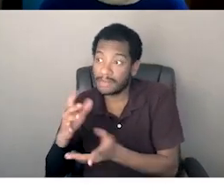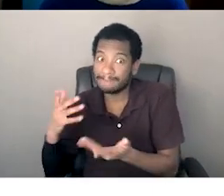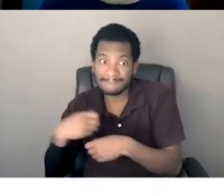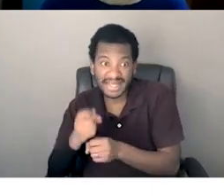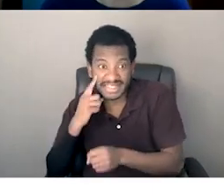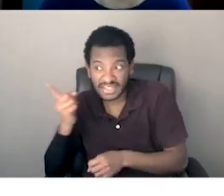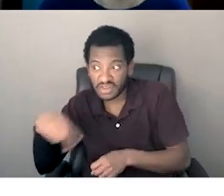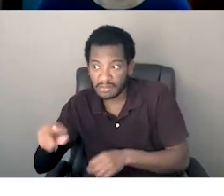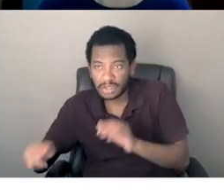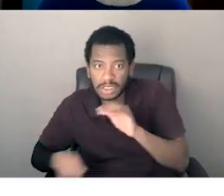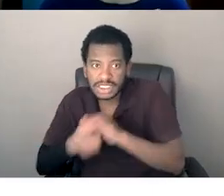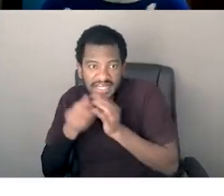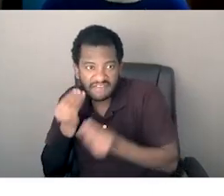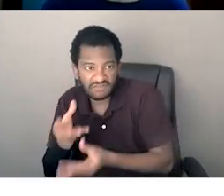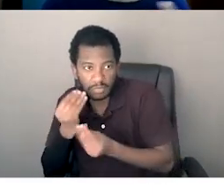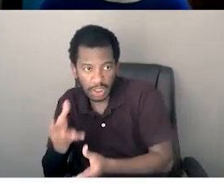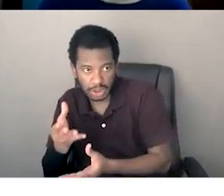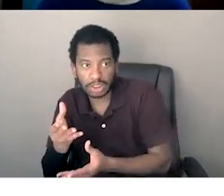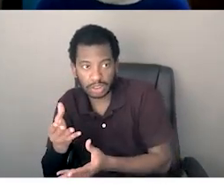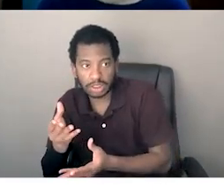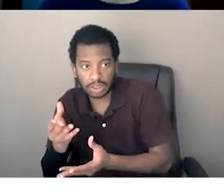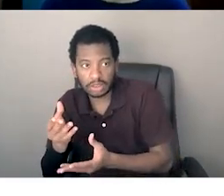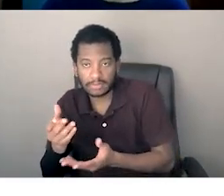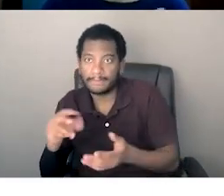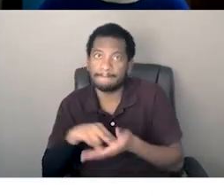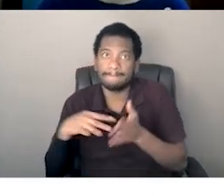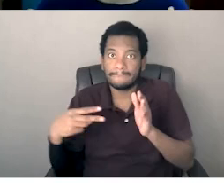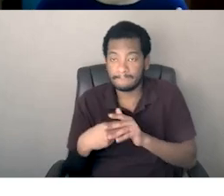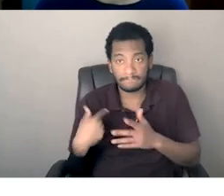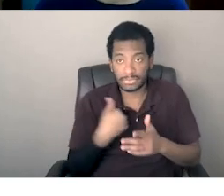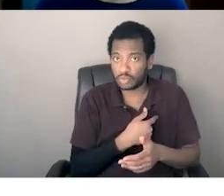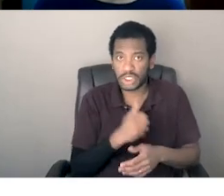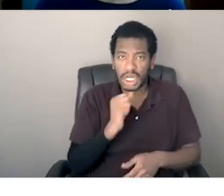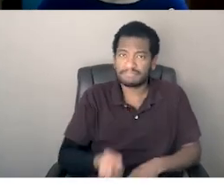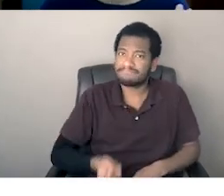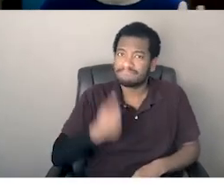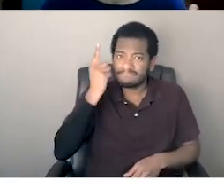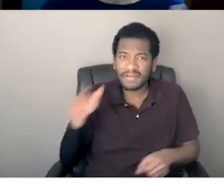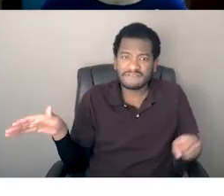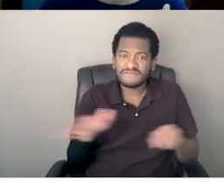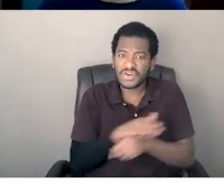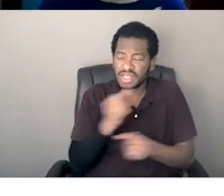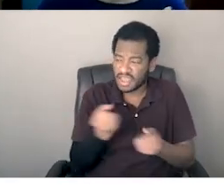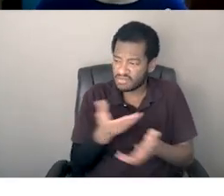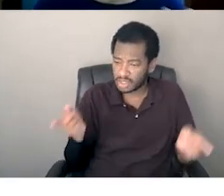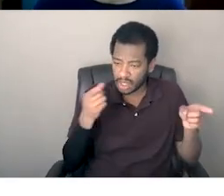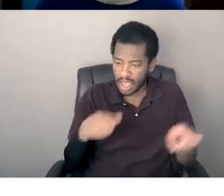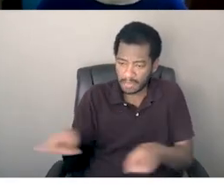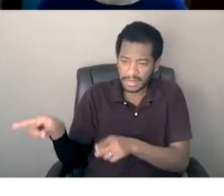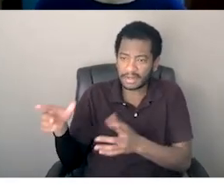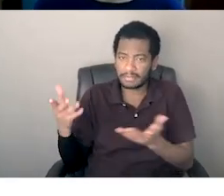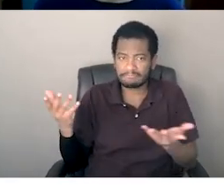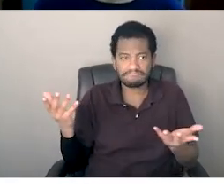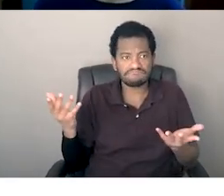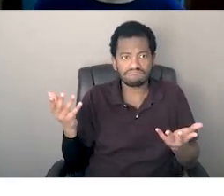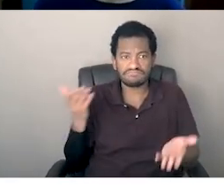that becomes problematic because then we don't have the whole picture. We don't know all the things that are happening, and we don't know what the major trade-offs are that